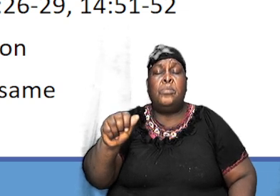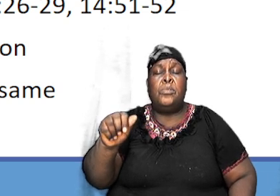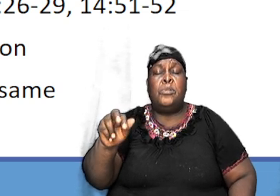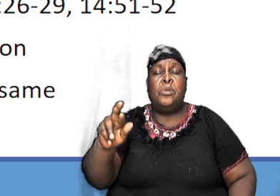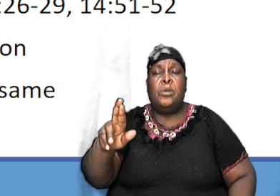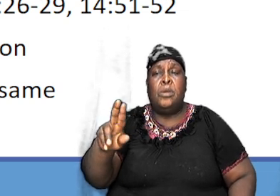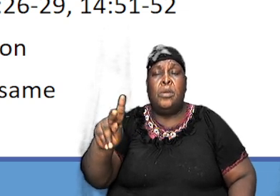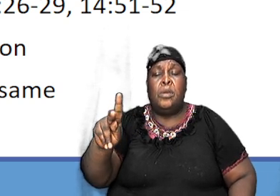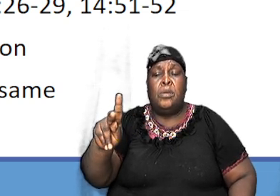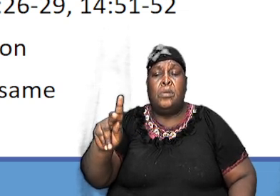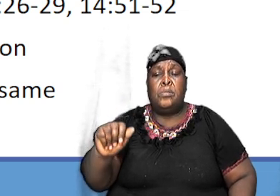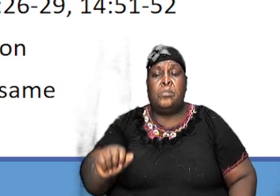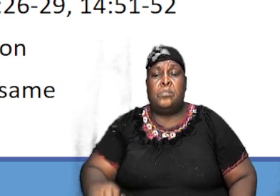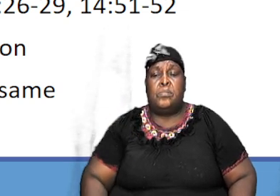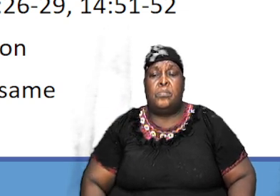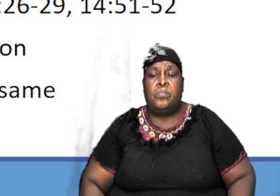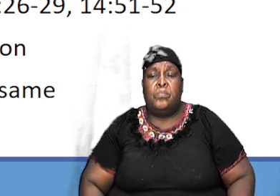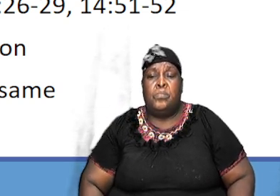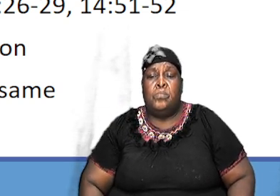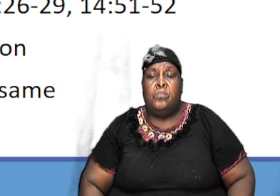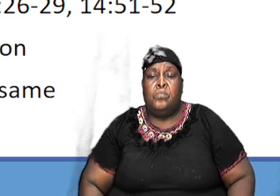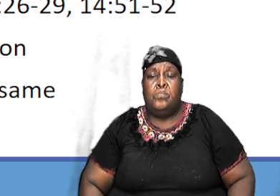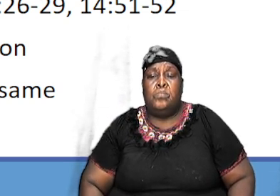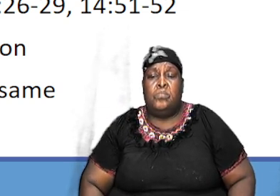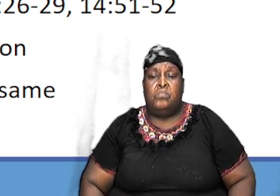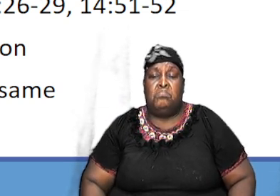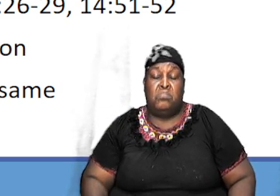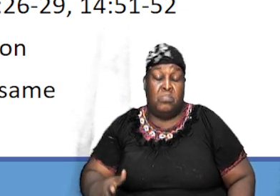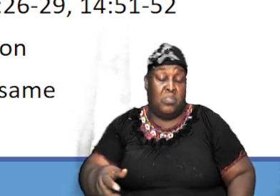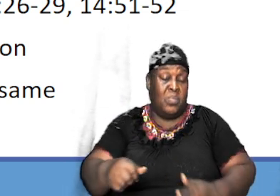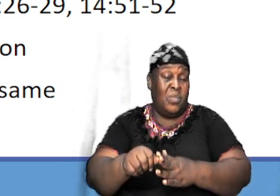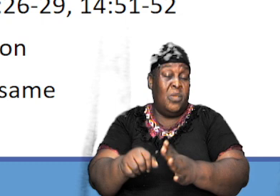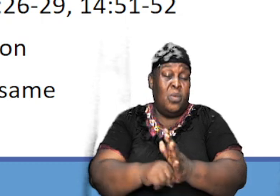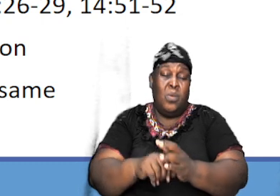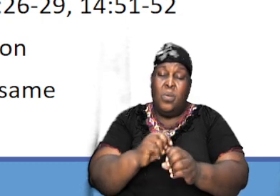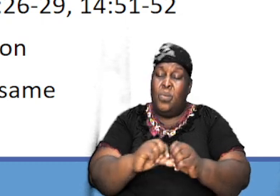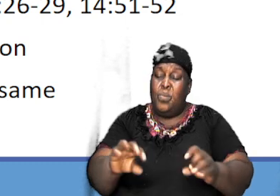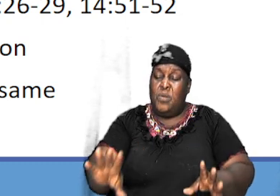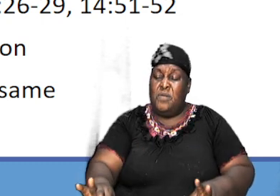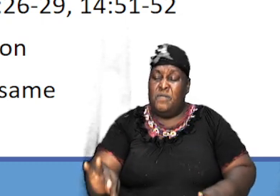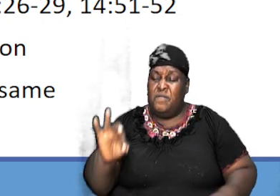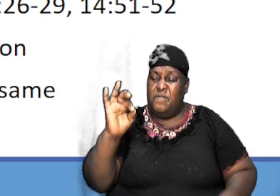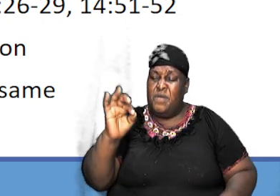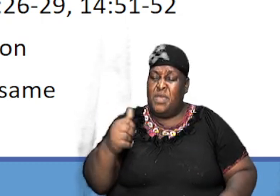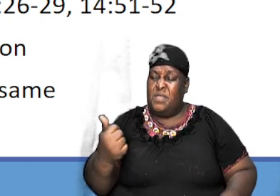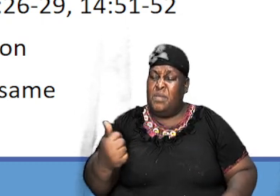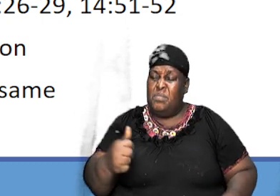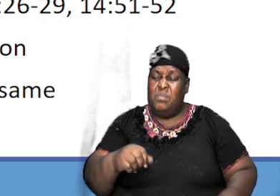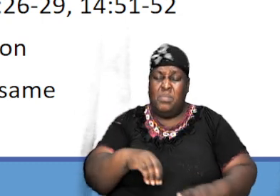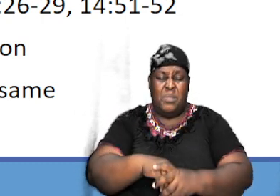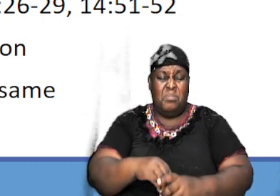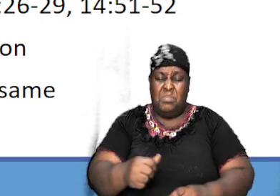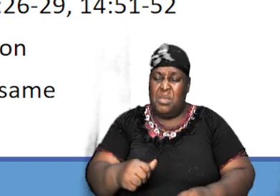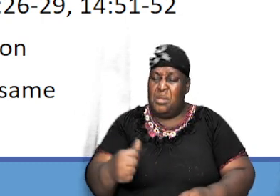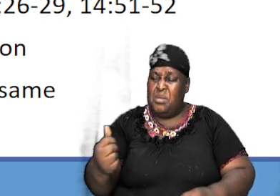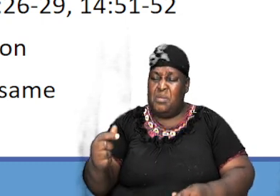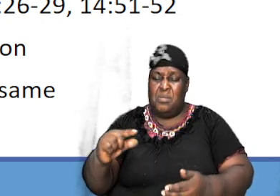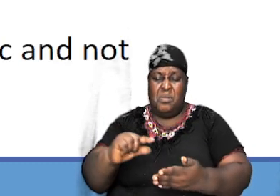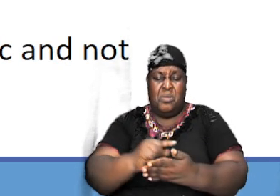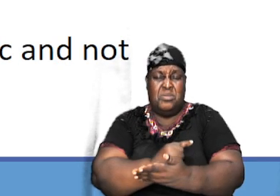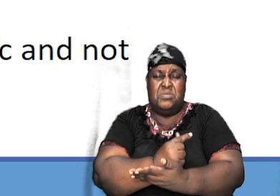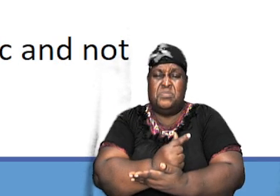And let us actually turn to a couple of these. So these scriptures, you won't find them in any other of the